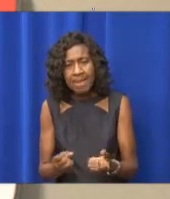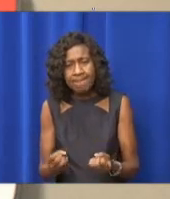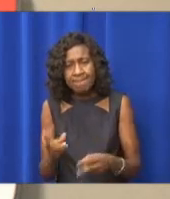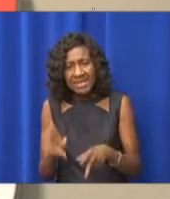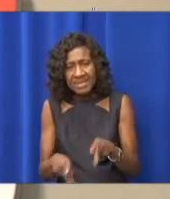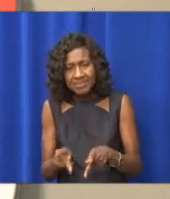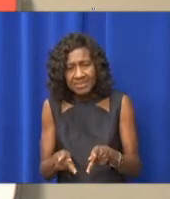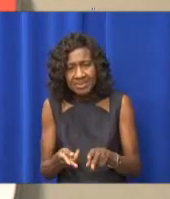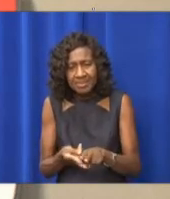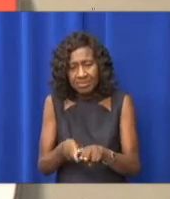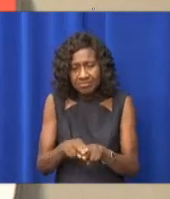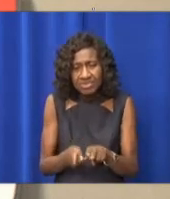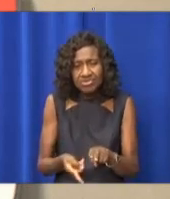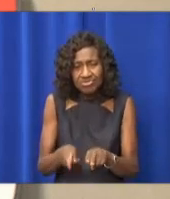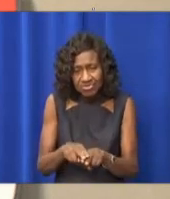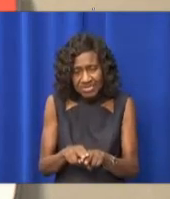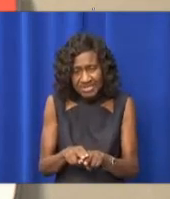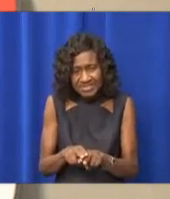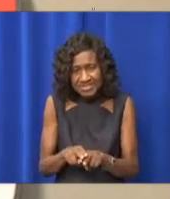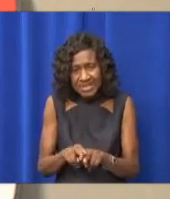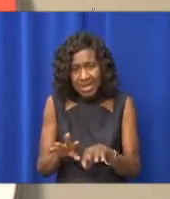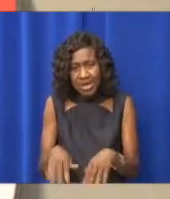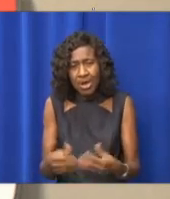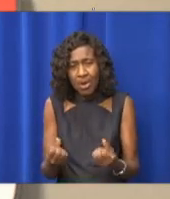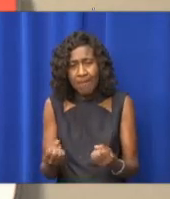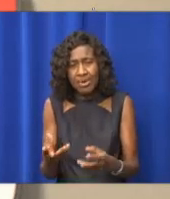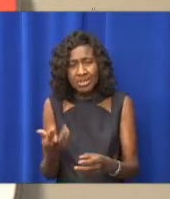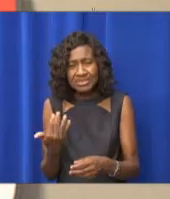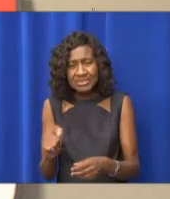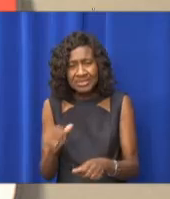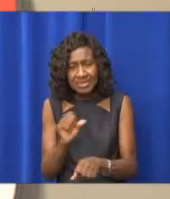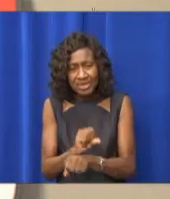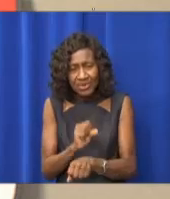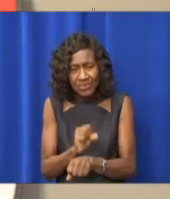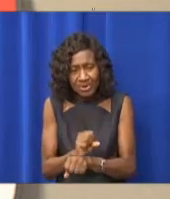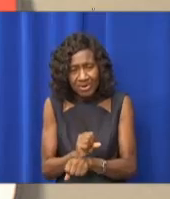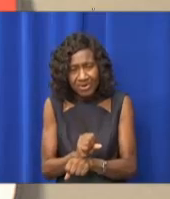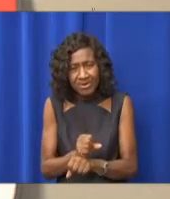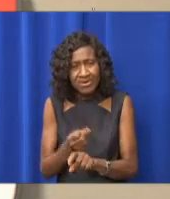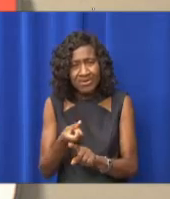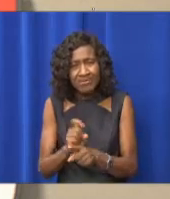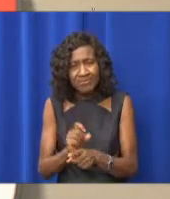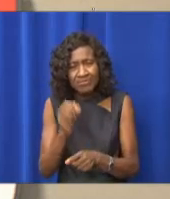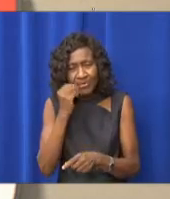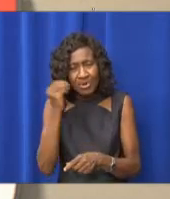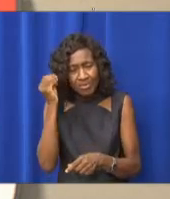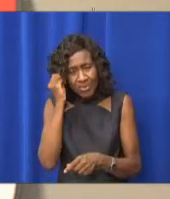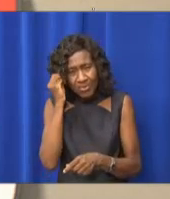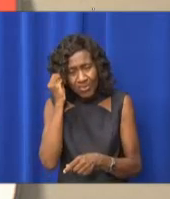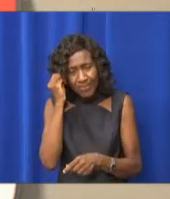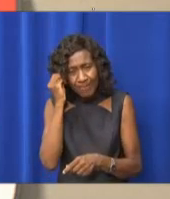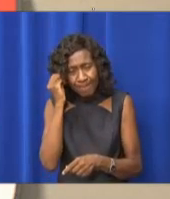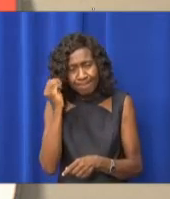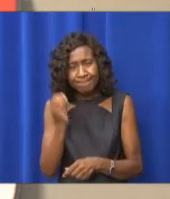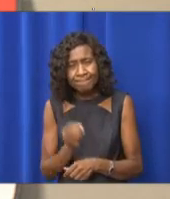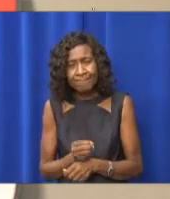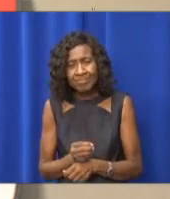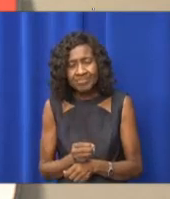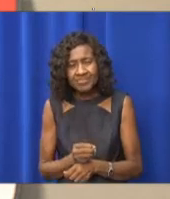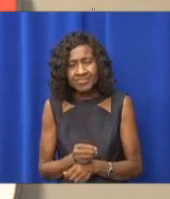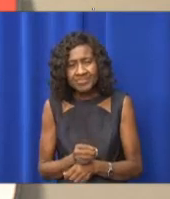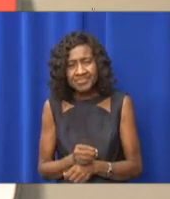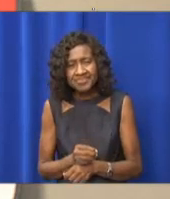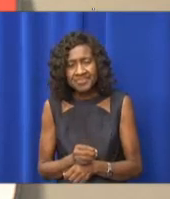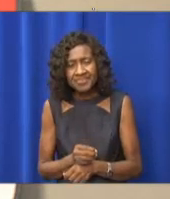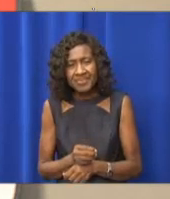to increase their productivity, enjoy a better work-life balance, and just work in a much more flexible way.